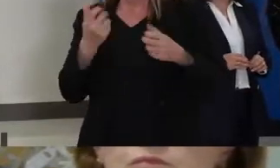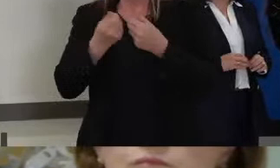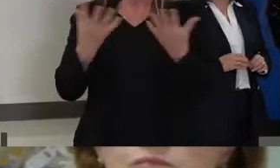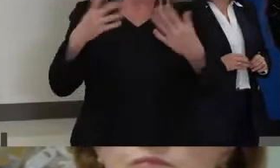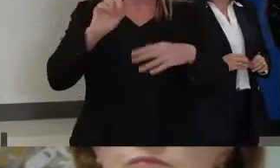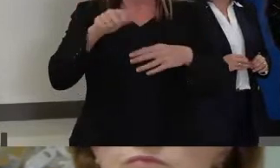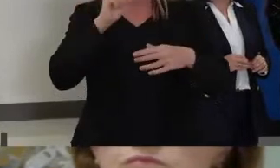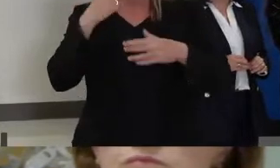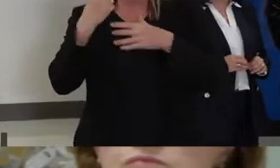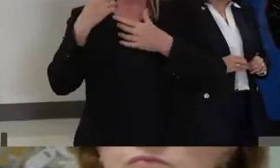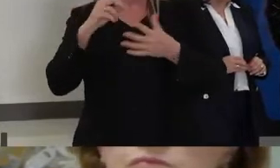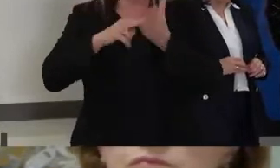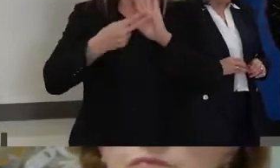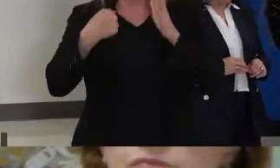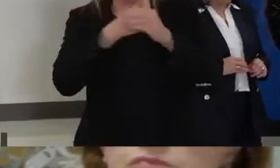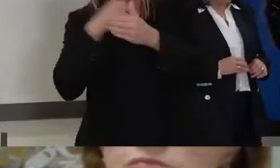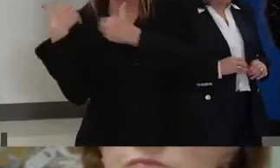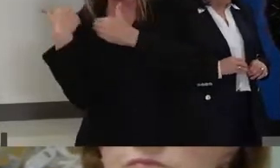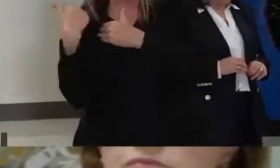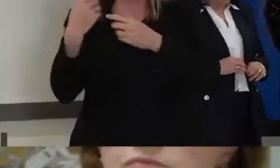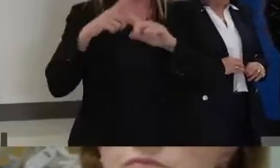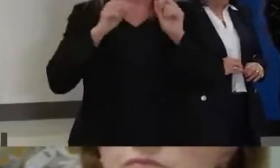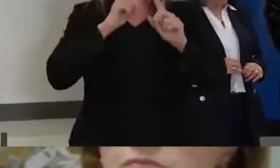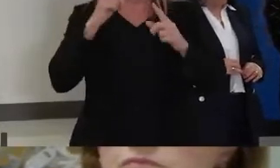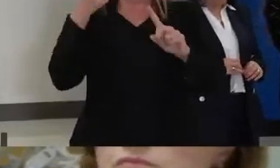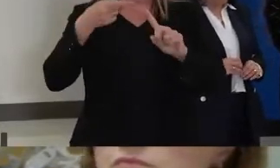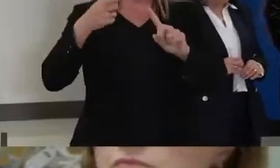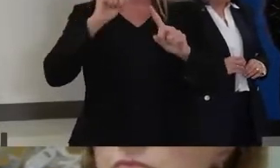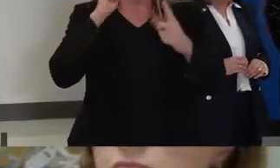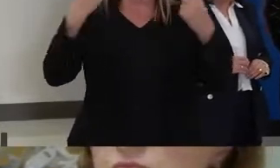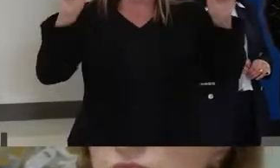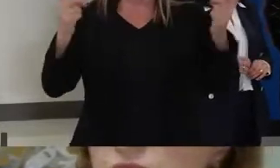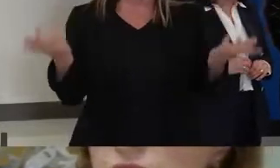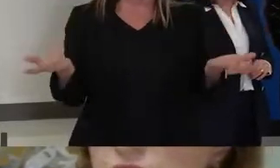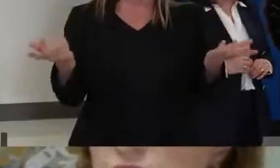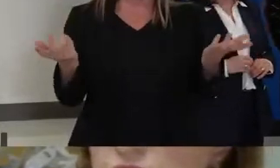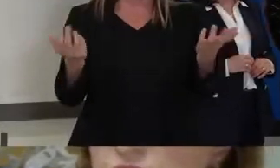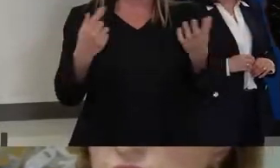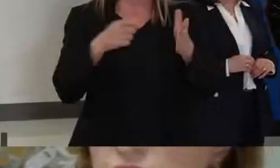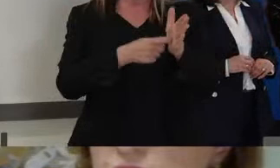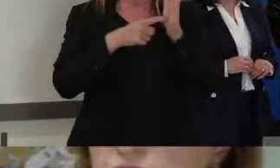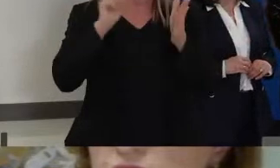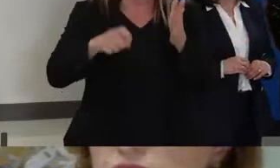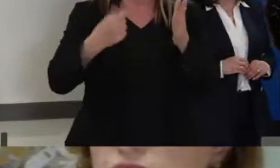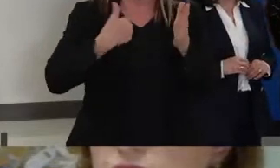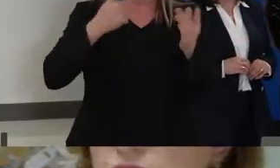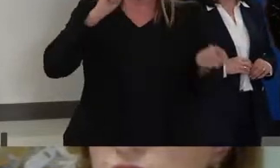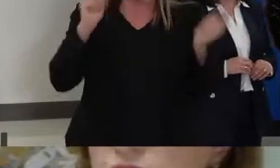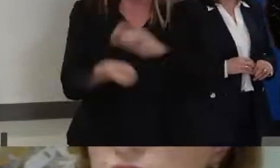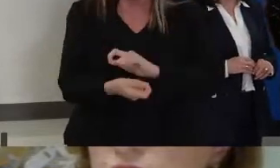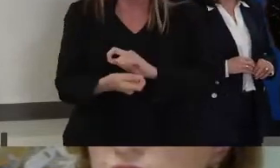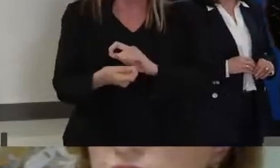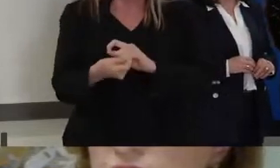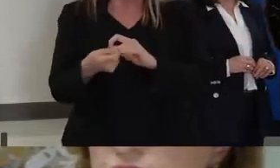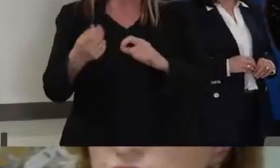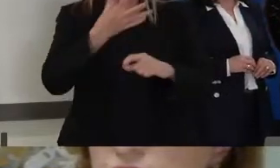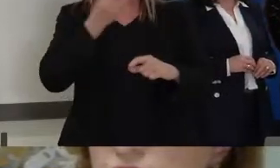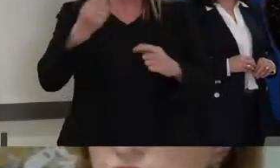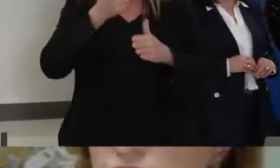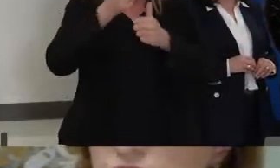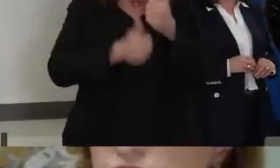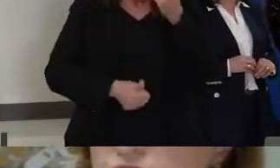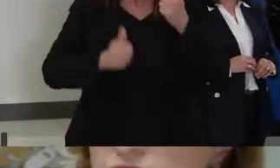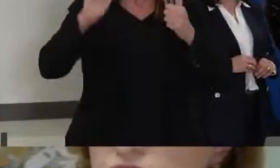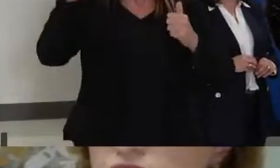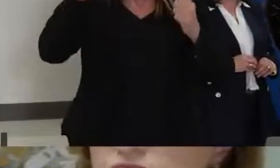do what we want to do. But at the end of the day, that hasn't been getting it done. And so some change is going to have to be required. And every elected official